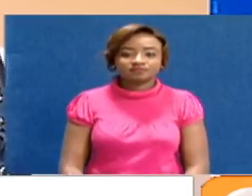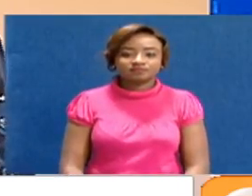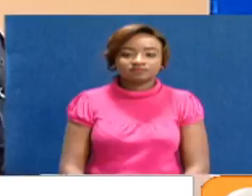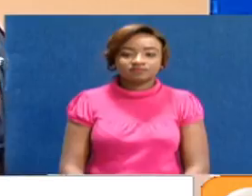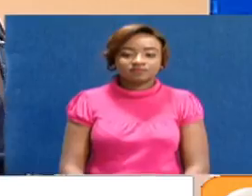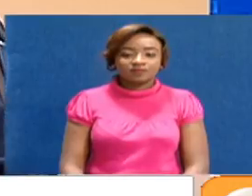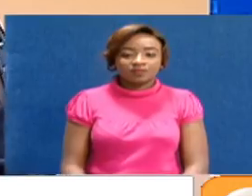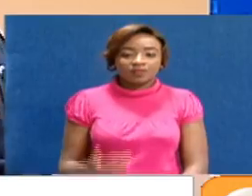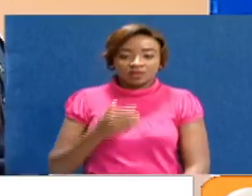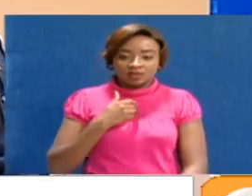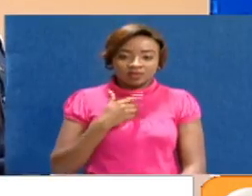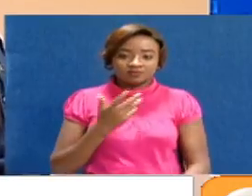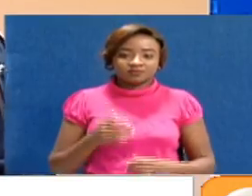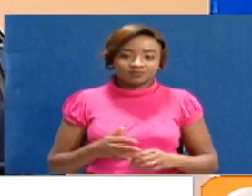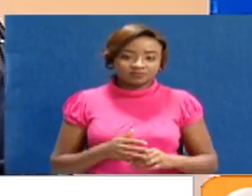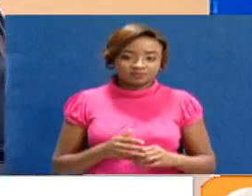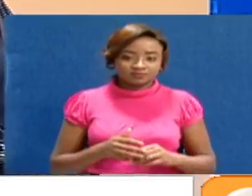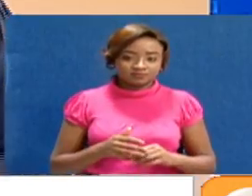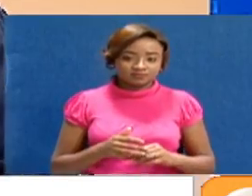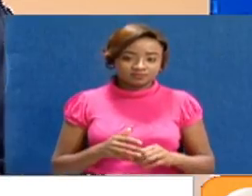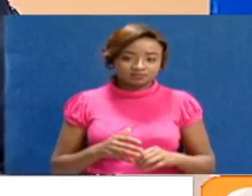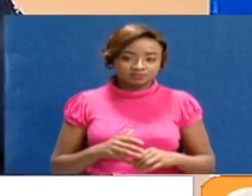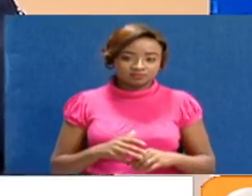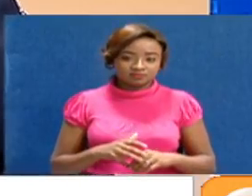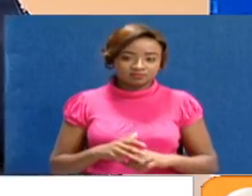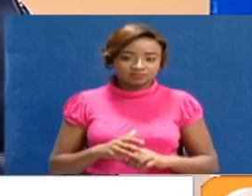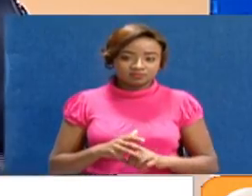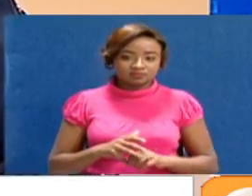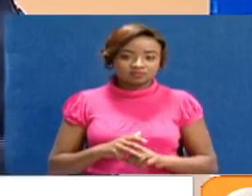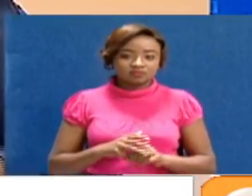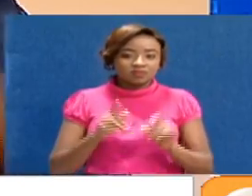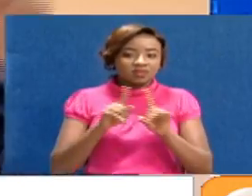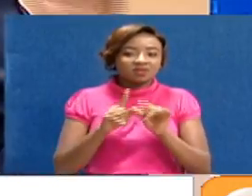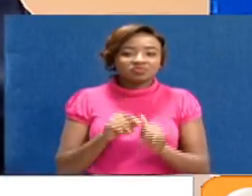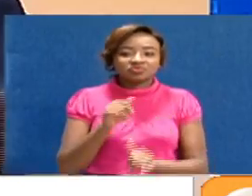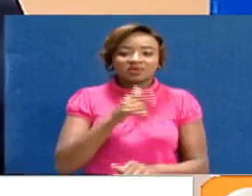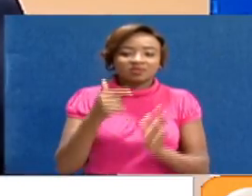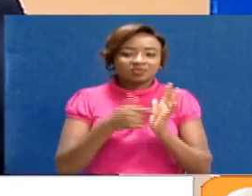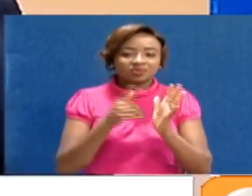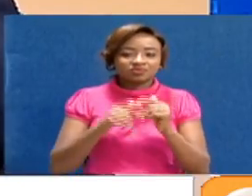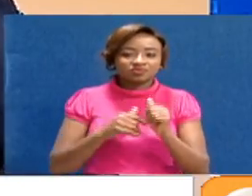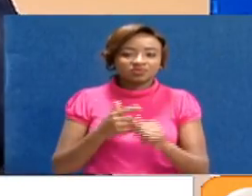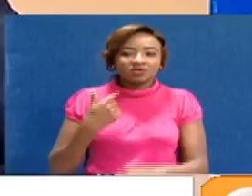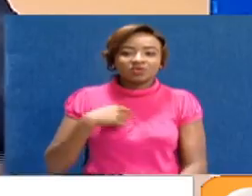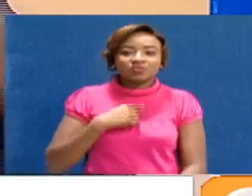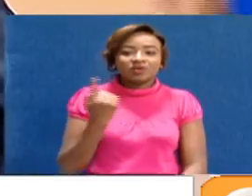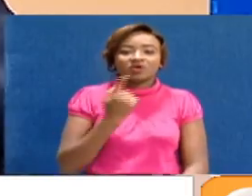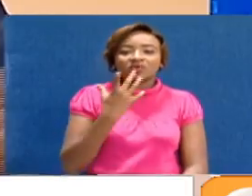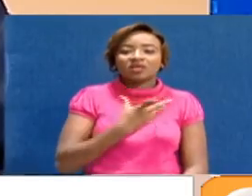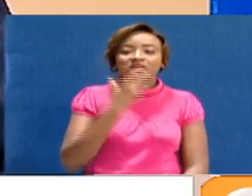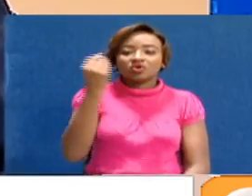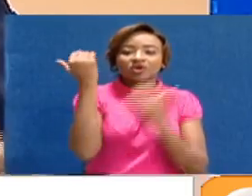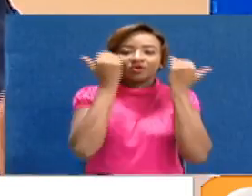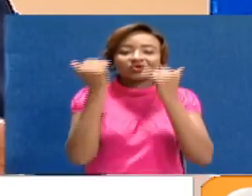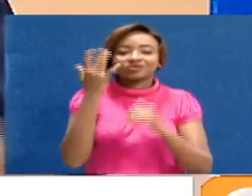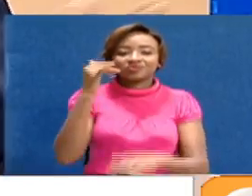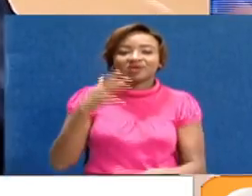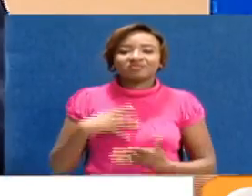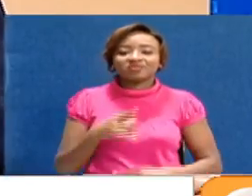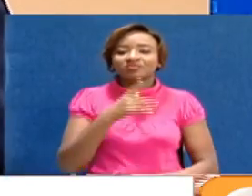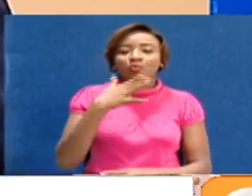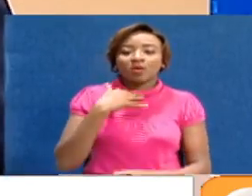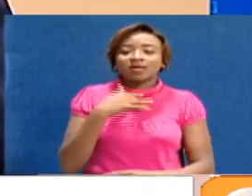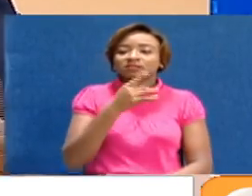close our case and the conviction. And then again, we are not just taking cases to court because people are out there paying for the